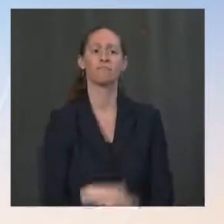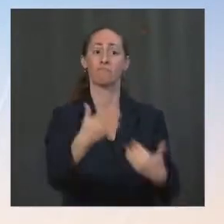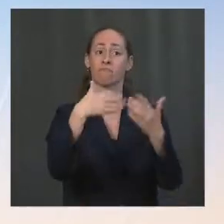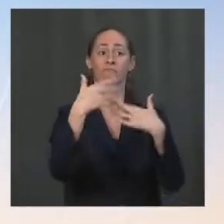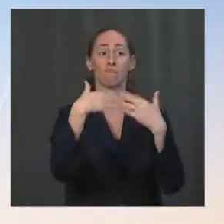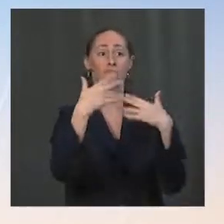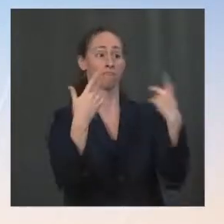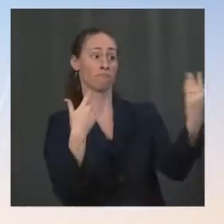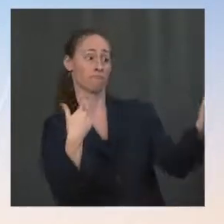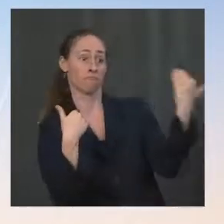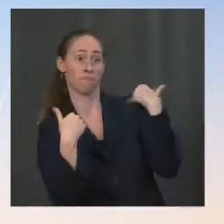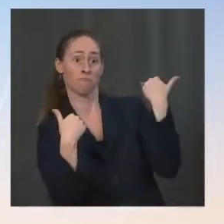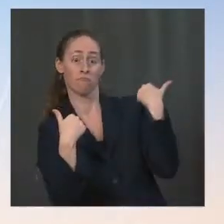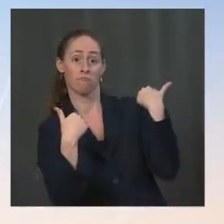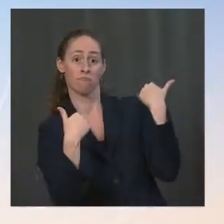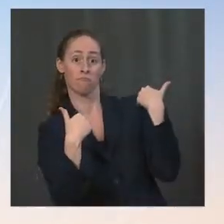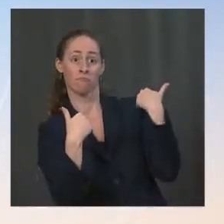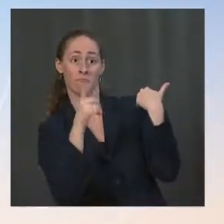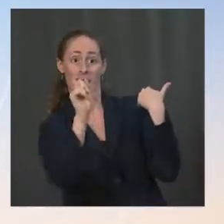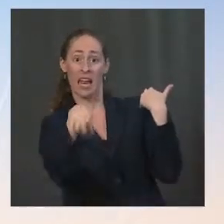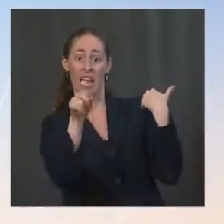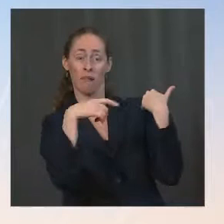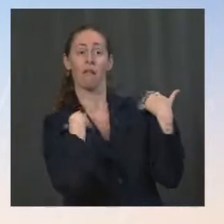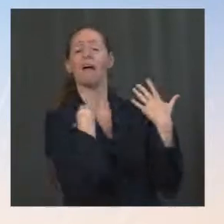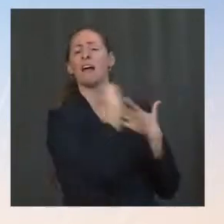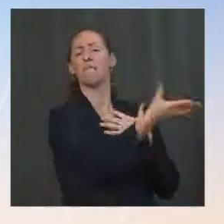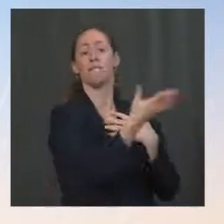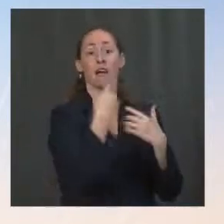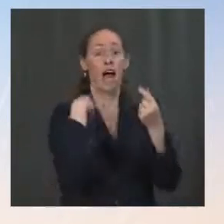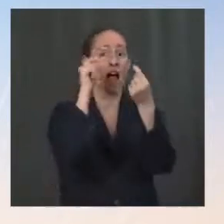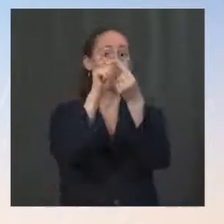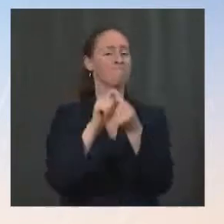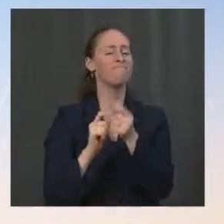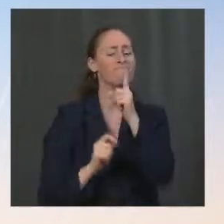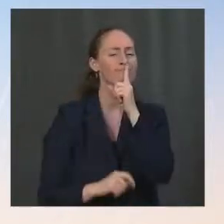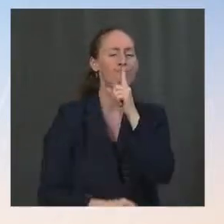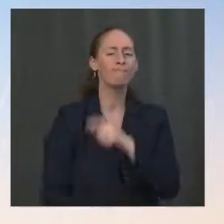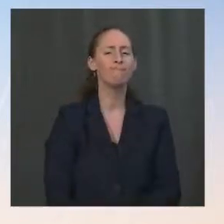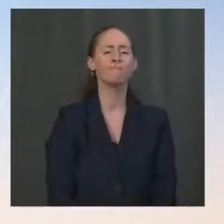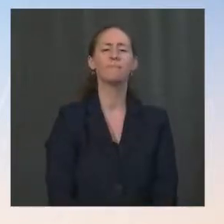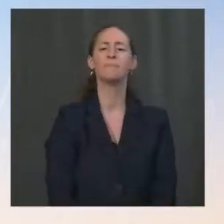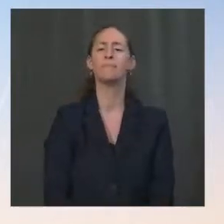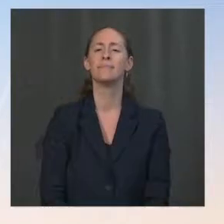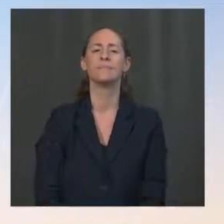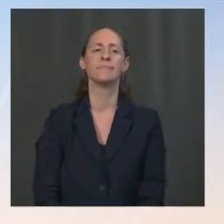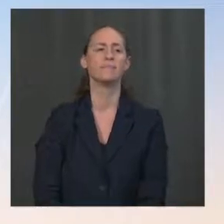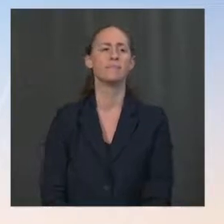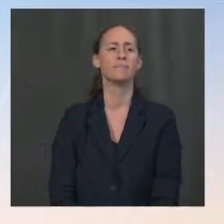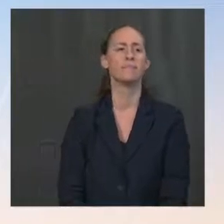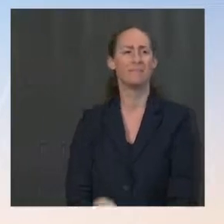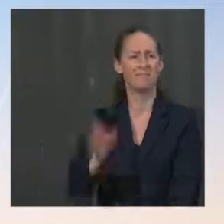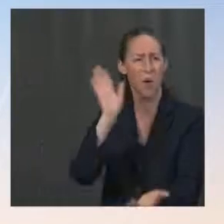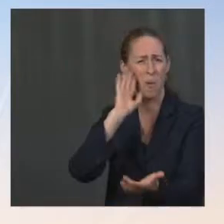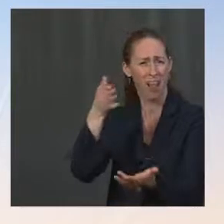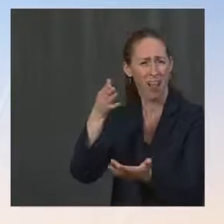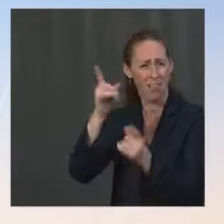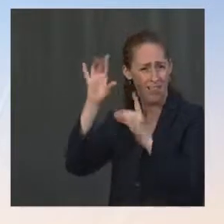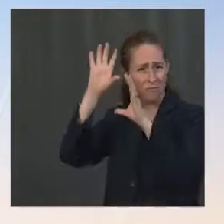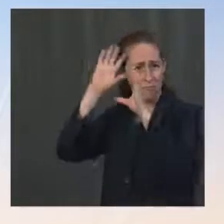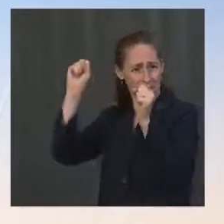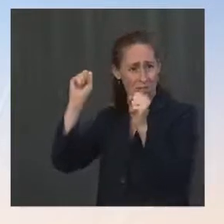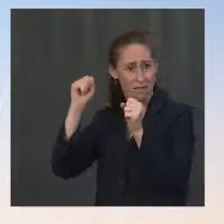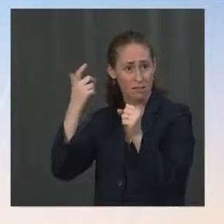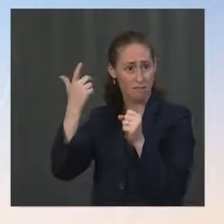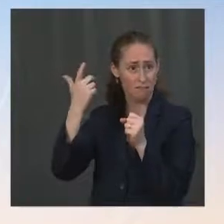but I'm not going to get into additional details. Okay, and then I'm also wondering if the president has any plans to speak to the families of the